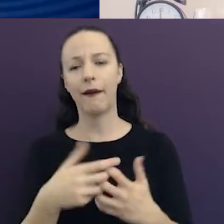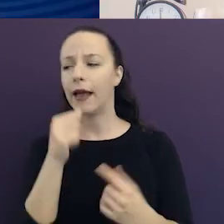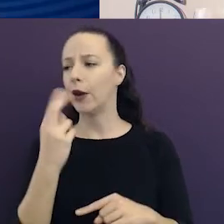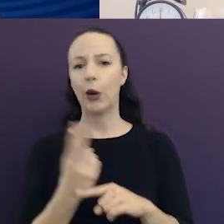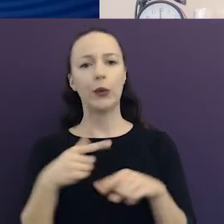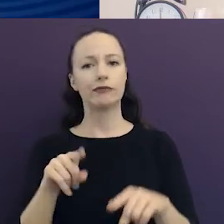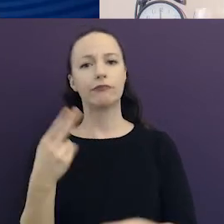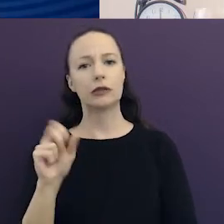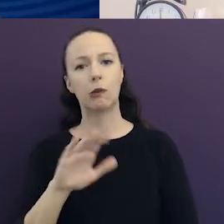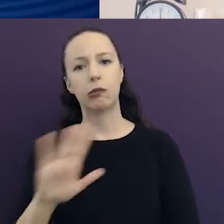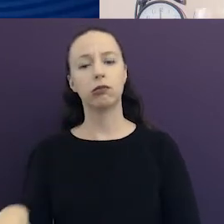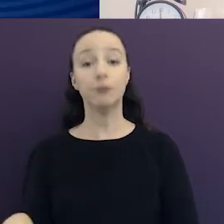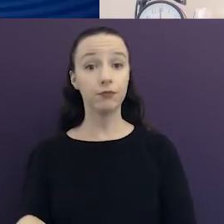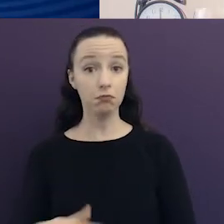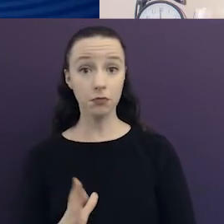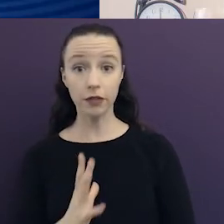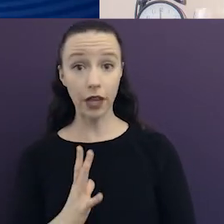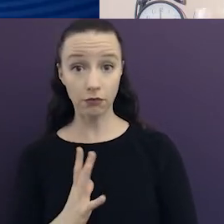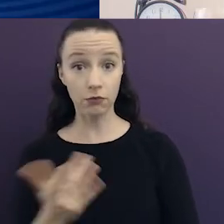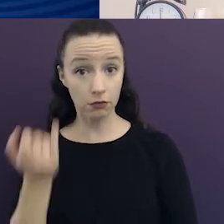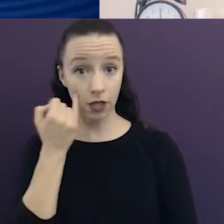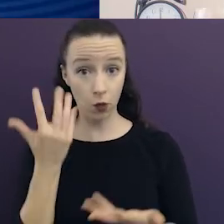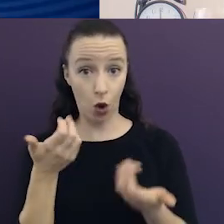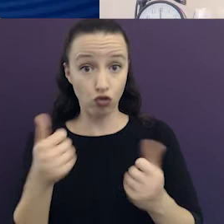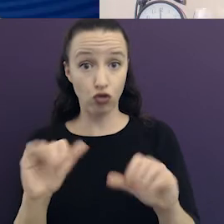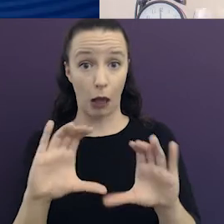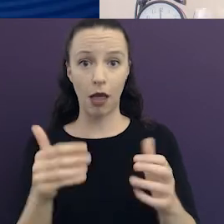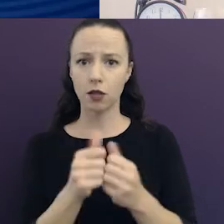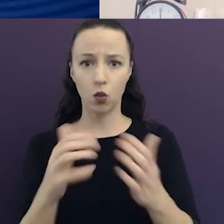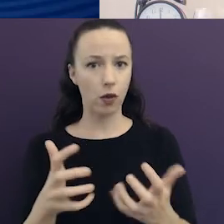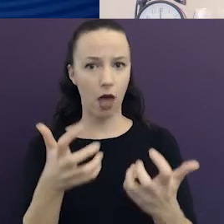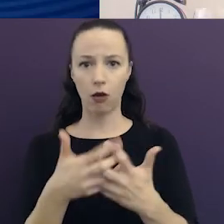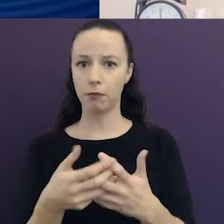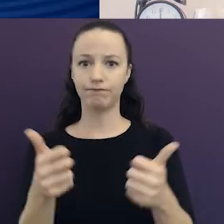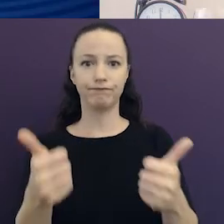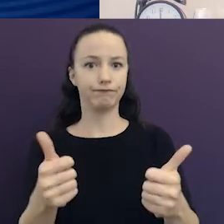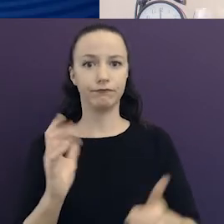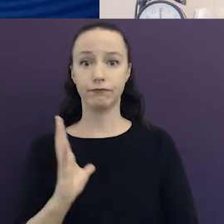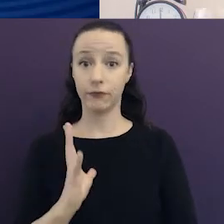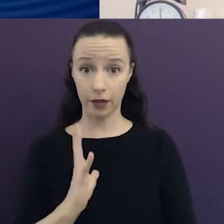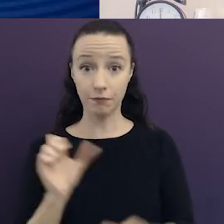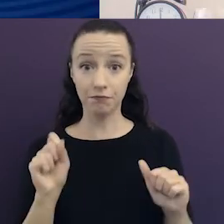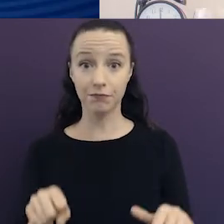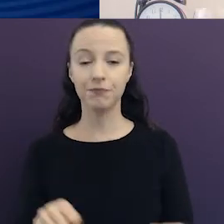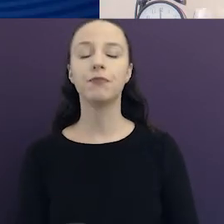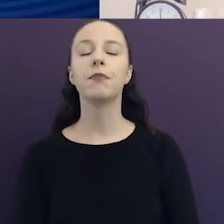Like I didn't really use it in high school. And that's fine. If they want to attempt classes without accommodations, they can.